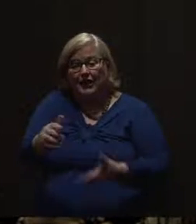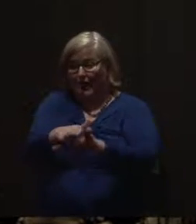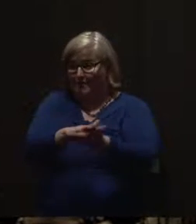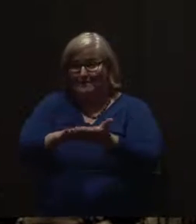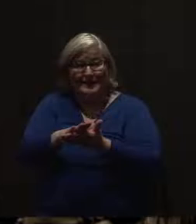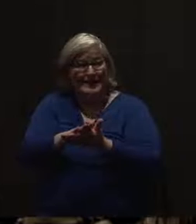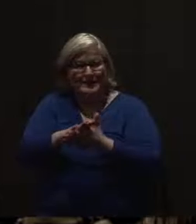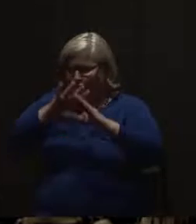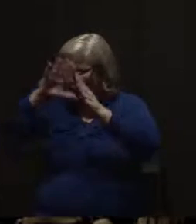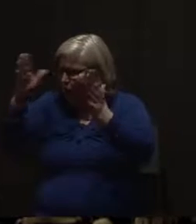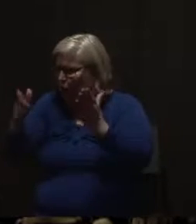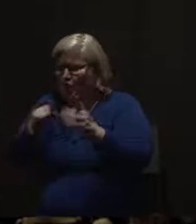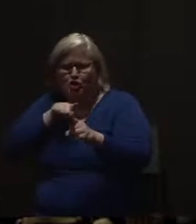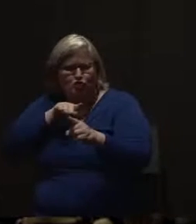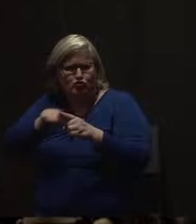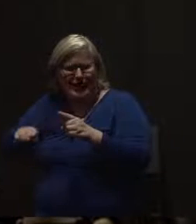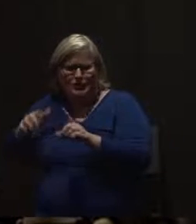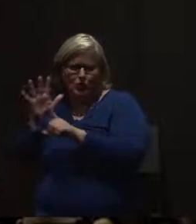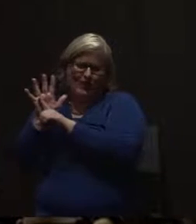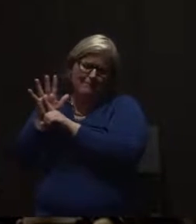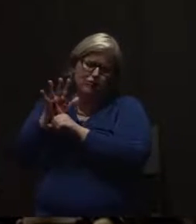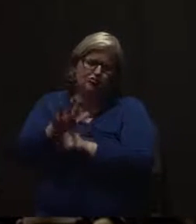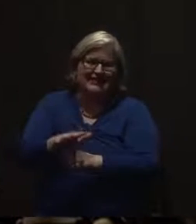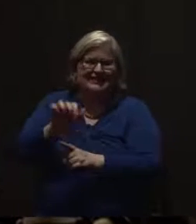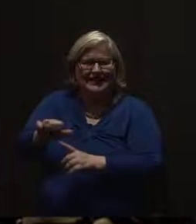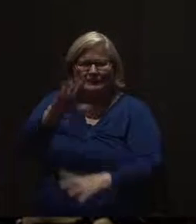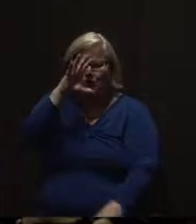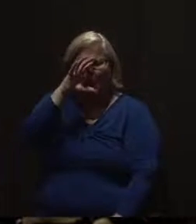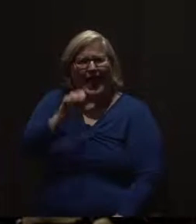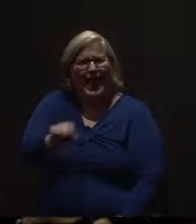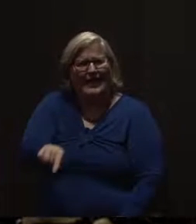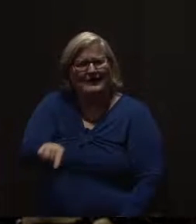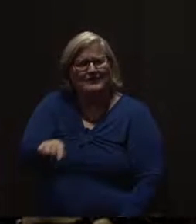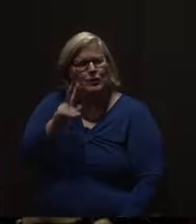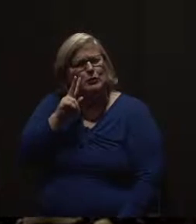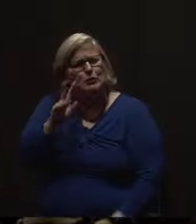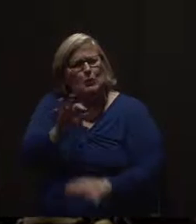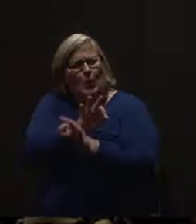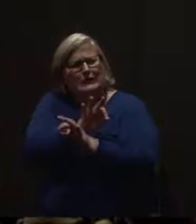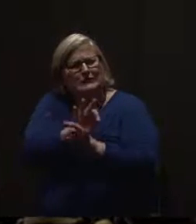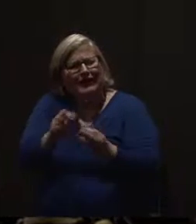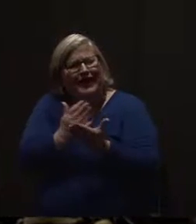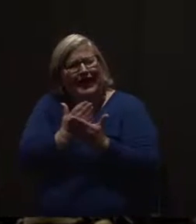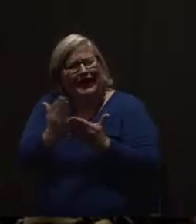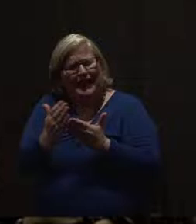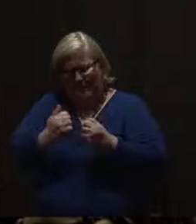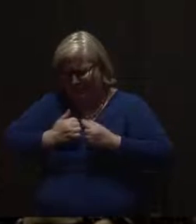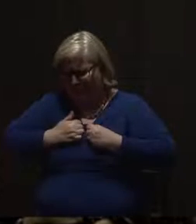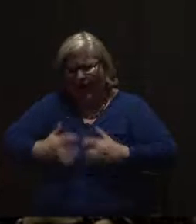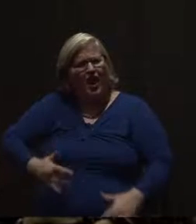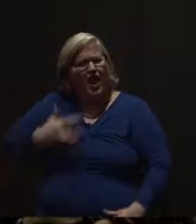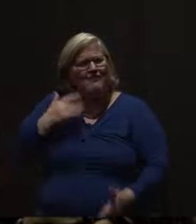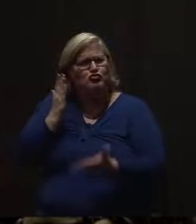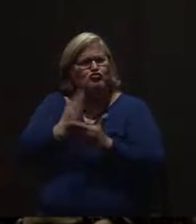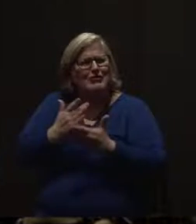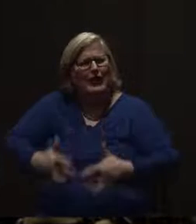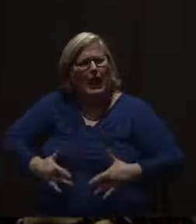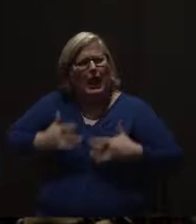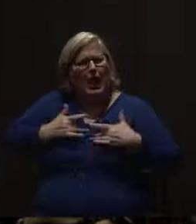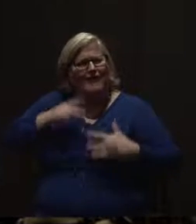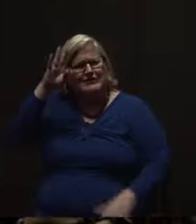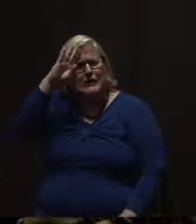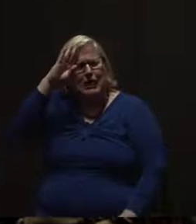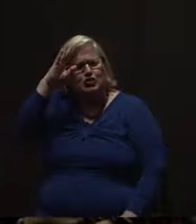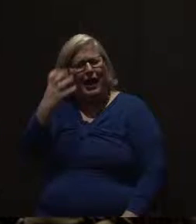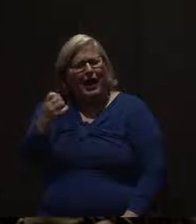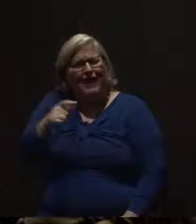him hate. And he writes, I saw nothing very clearly, but I did see that my life, my real life, was in danger.